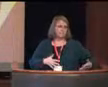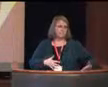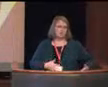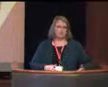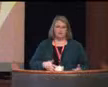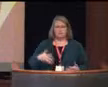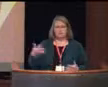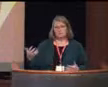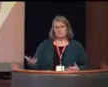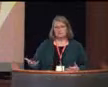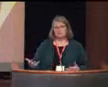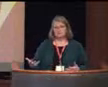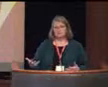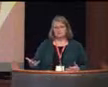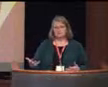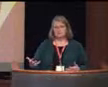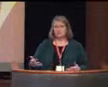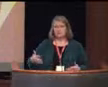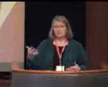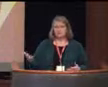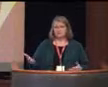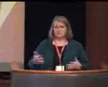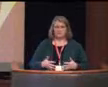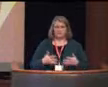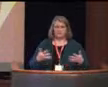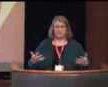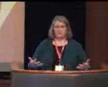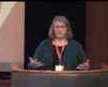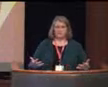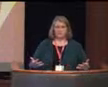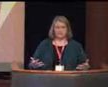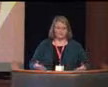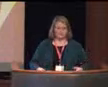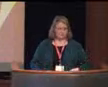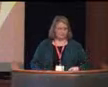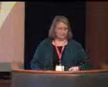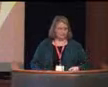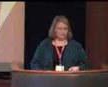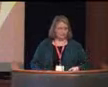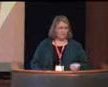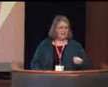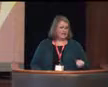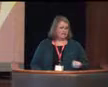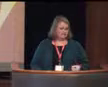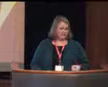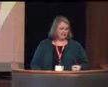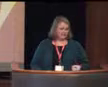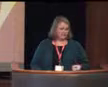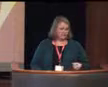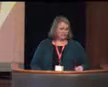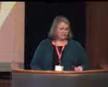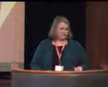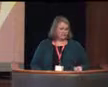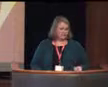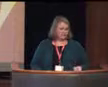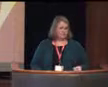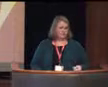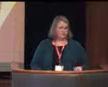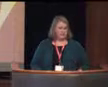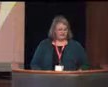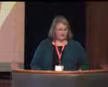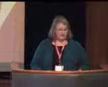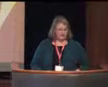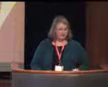someone is younger and maybe hasn't experienced significant decline. We can address some of those things. And then finally, using findings to